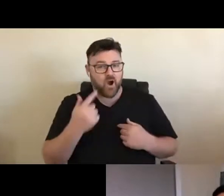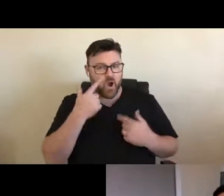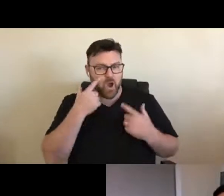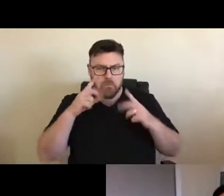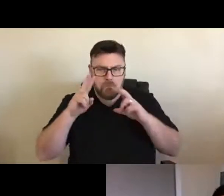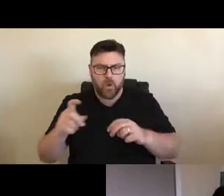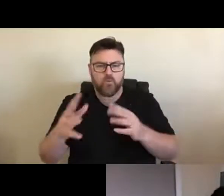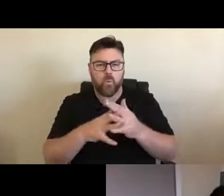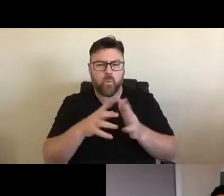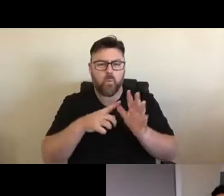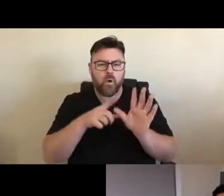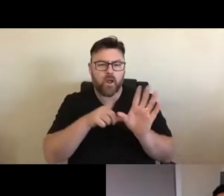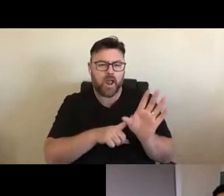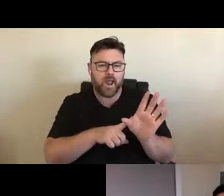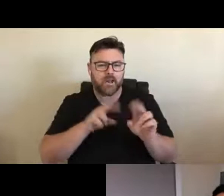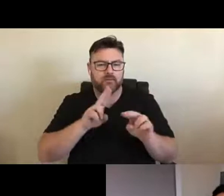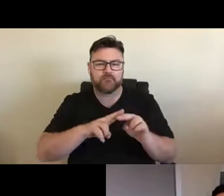lives along